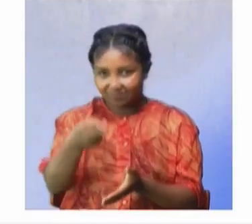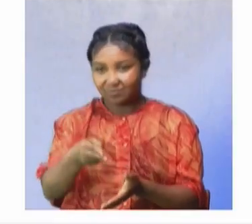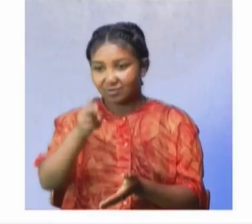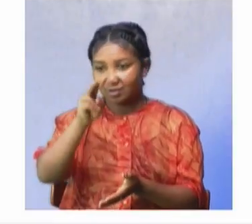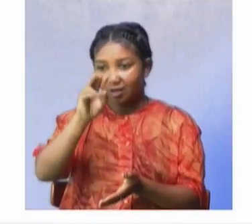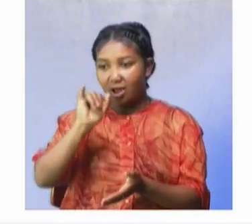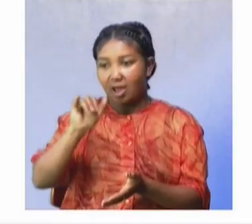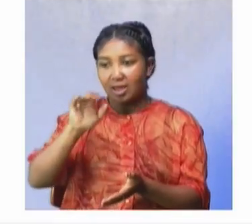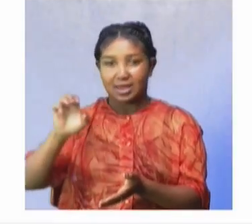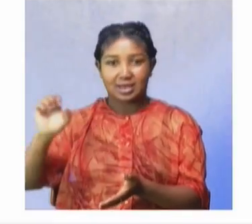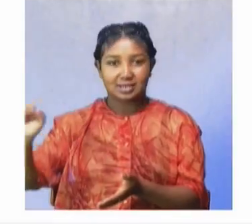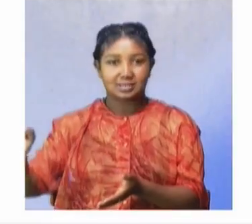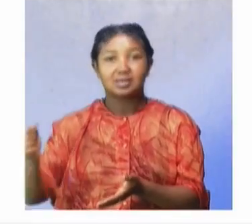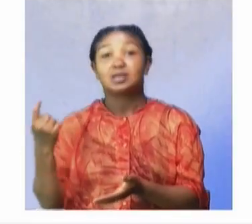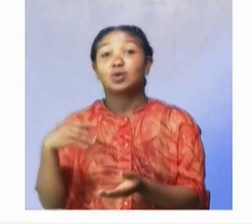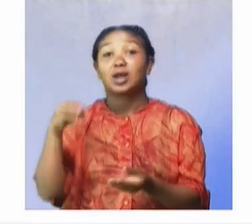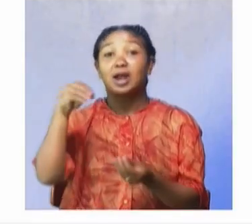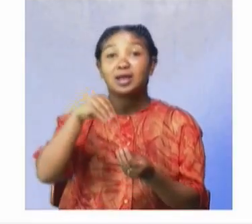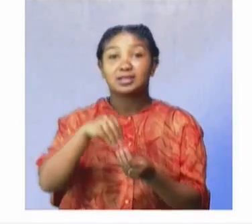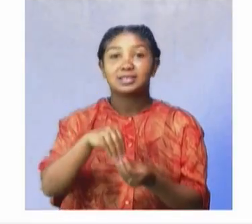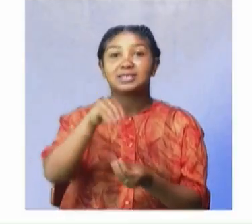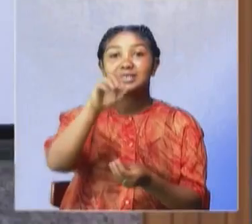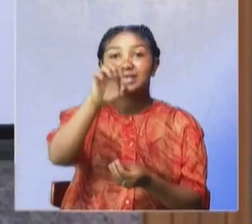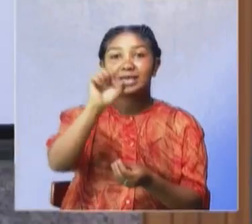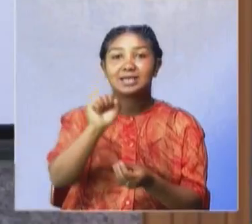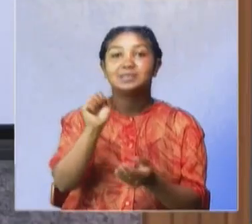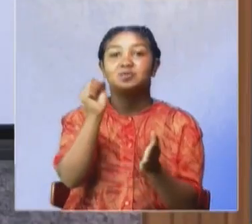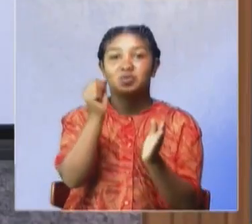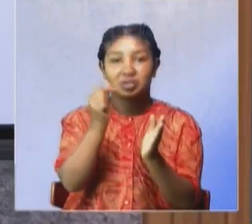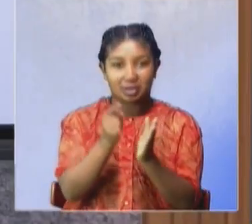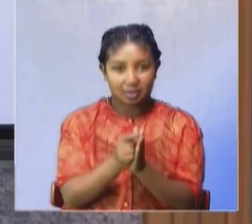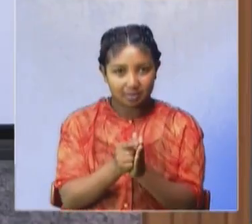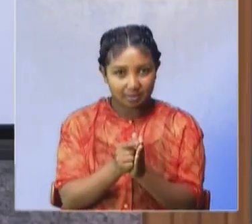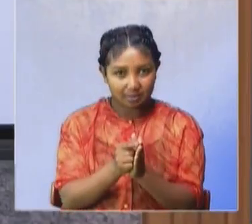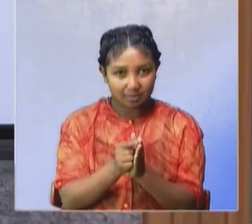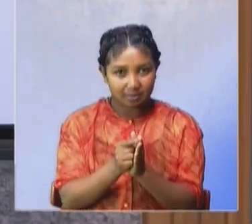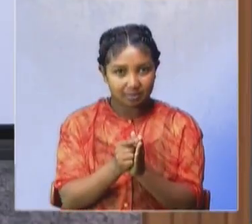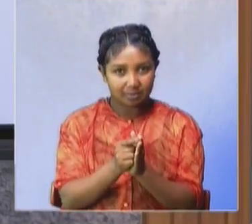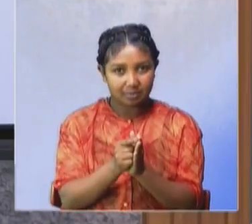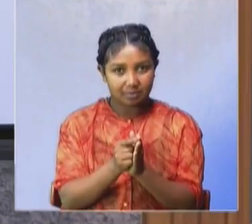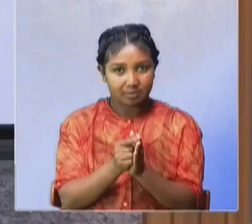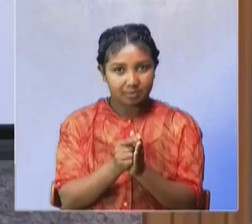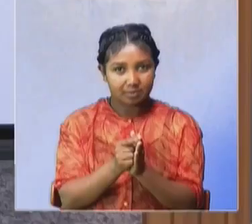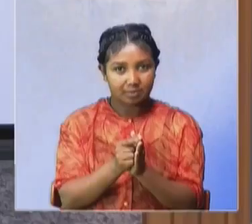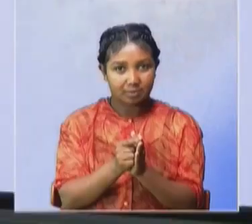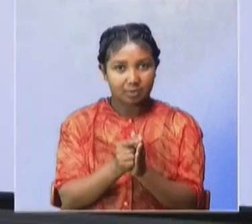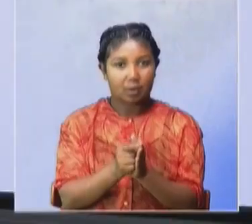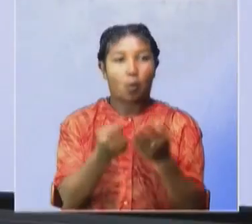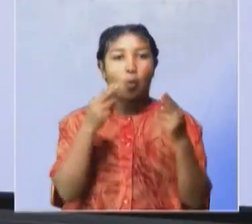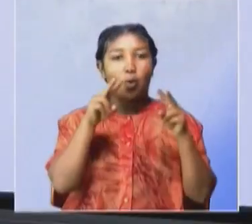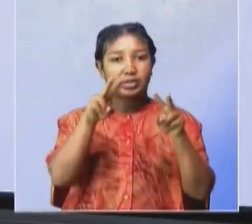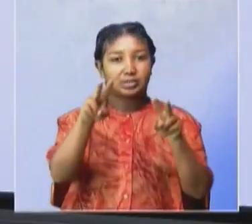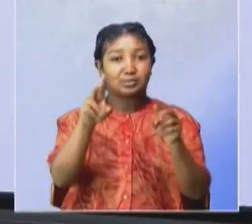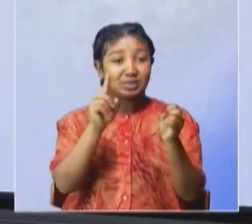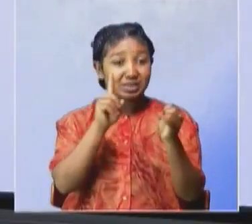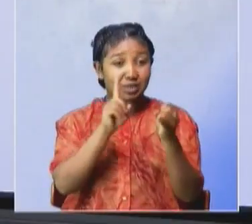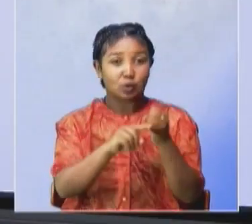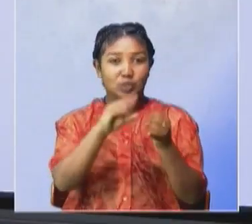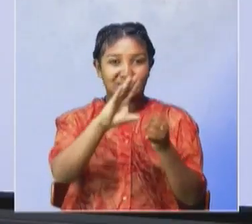ies. And also we can add es like also watch, ending